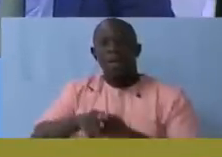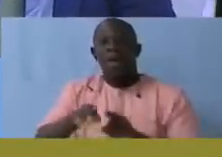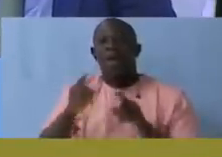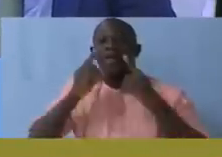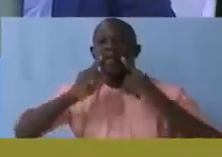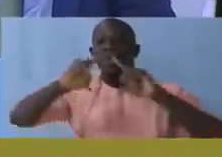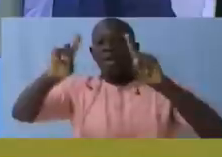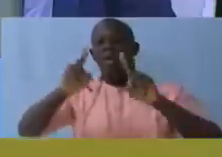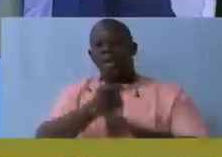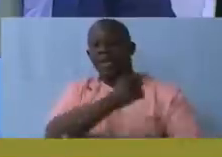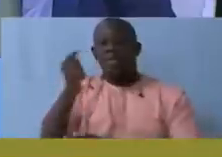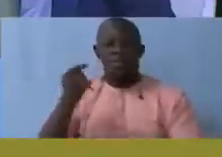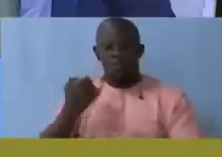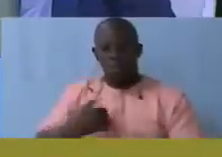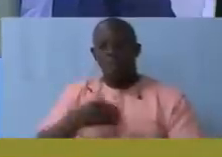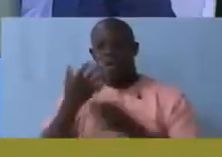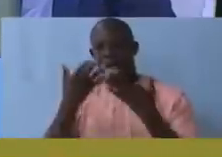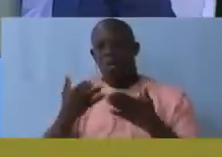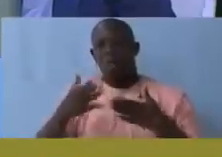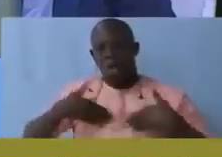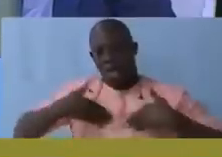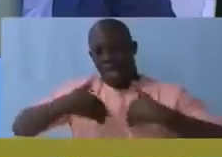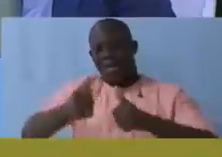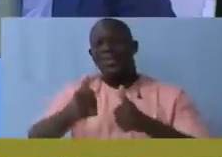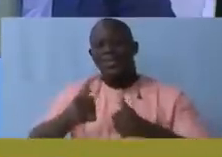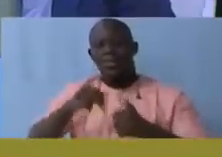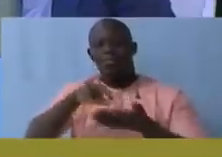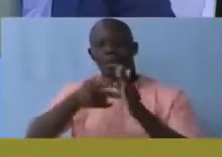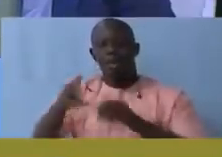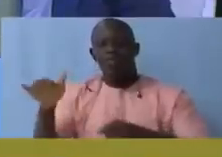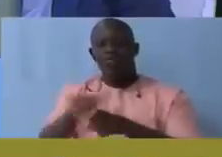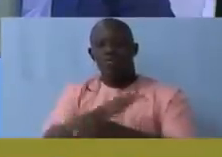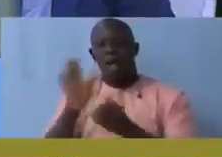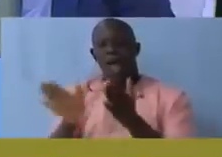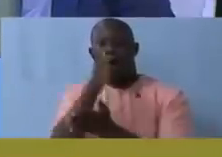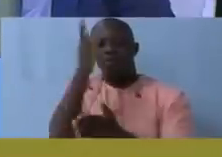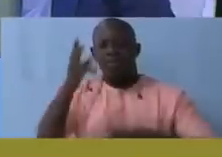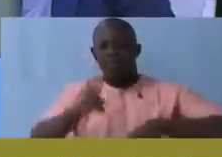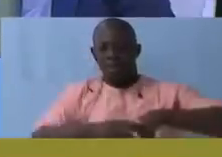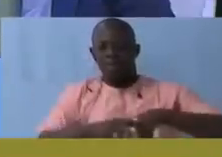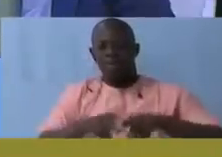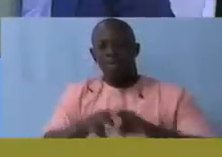Did you see it on television or were you present? Yes.